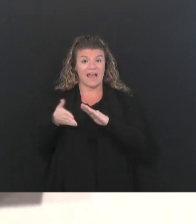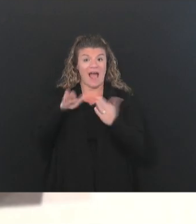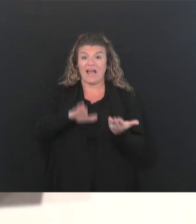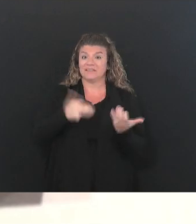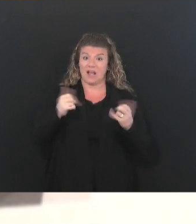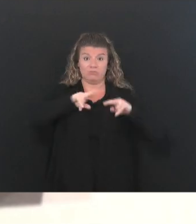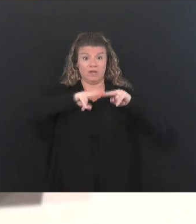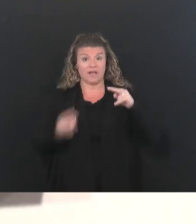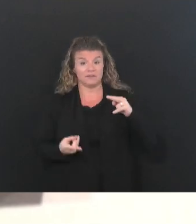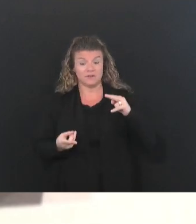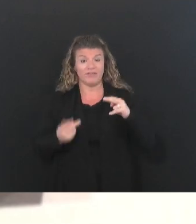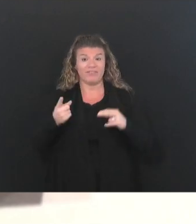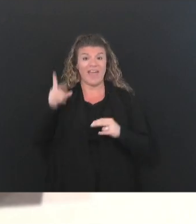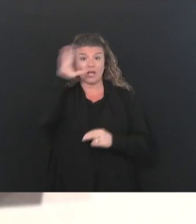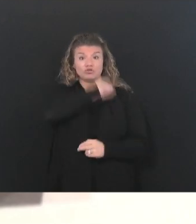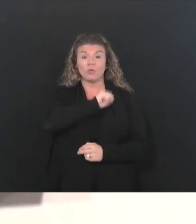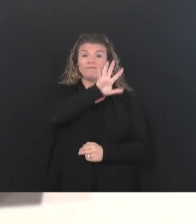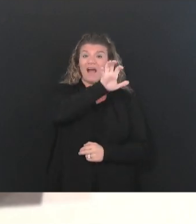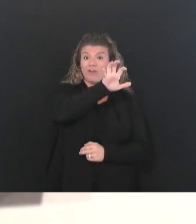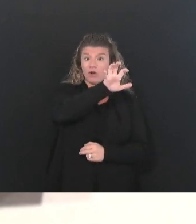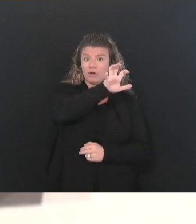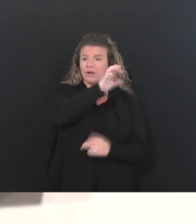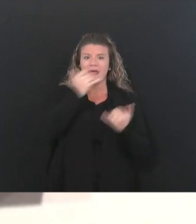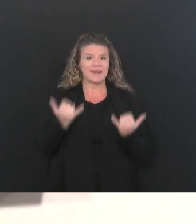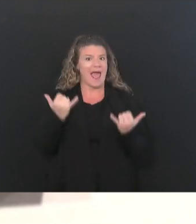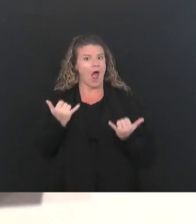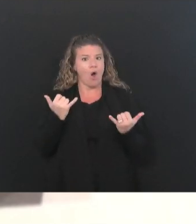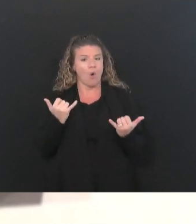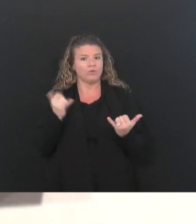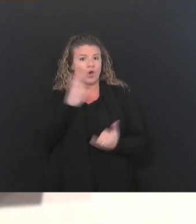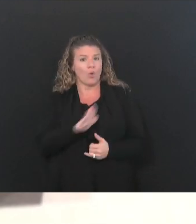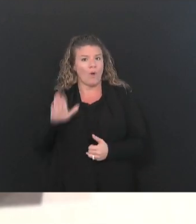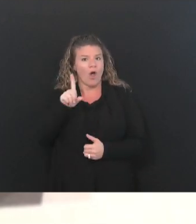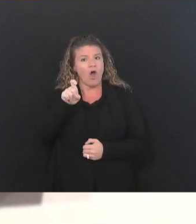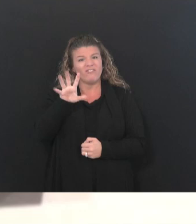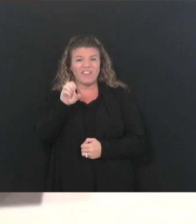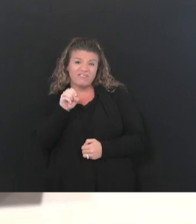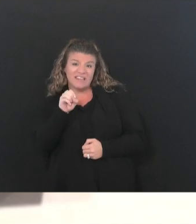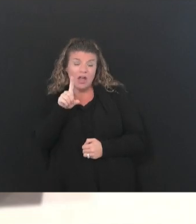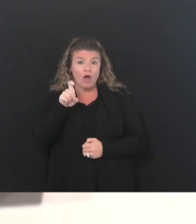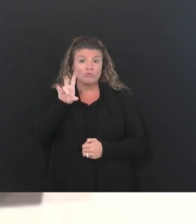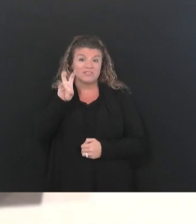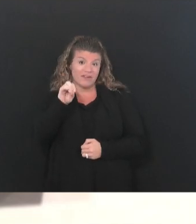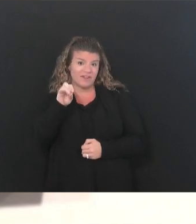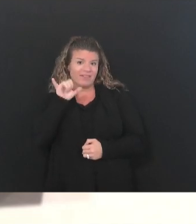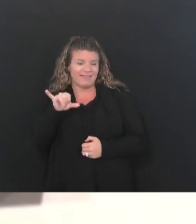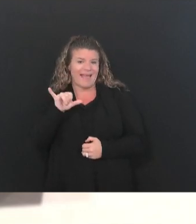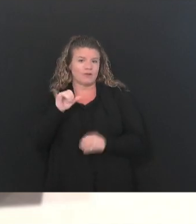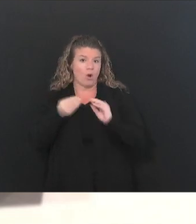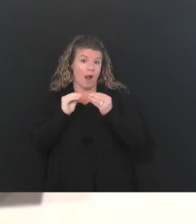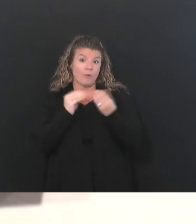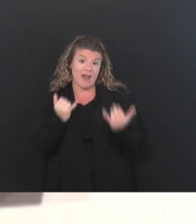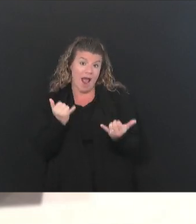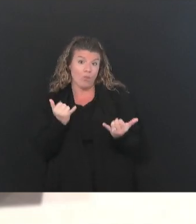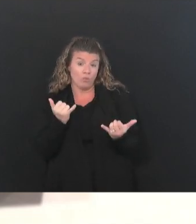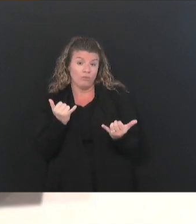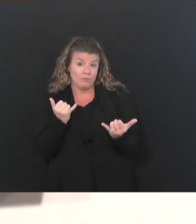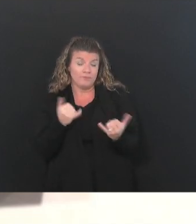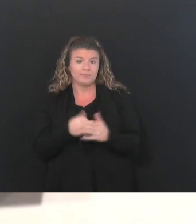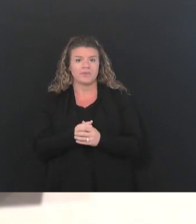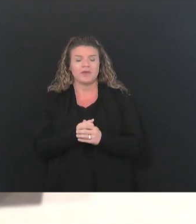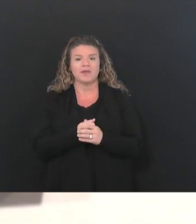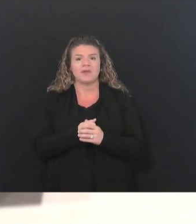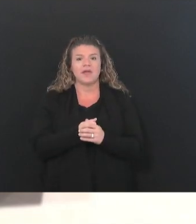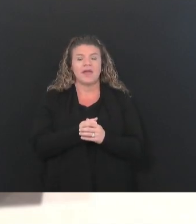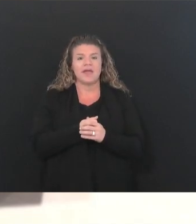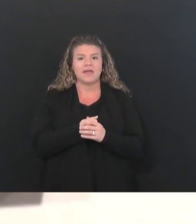from about 500 to around 150, 170, as I remember. And a number of our